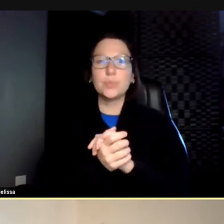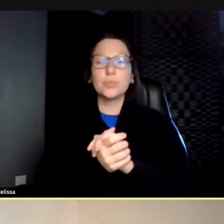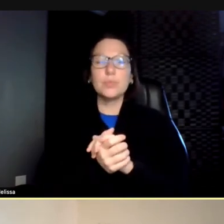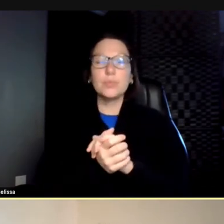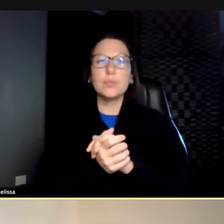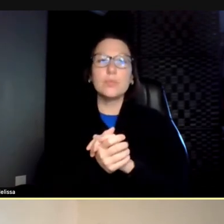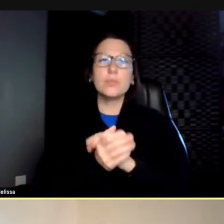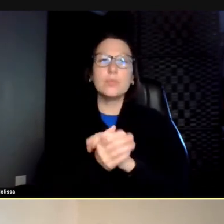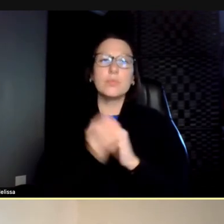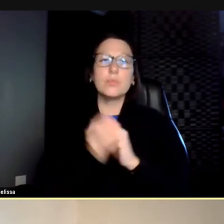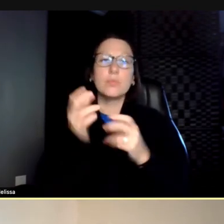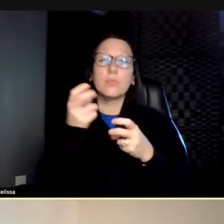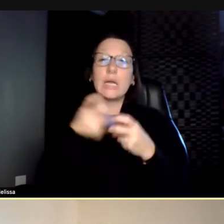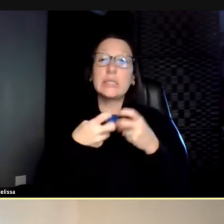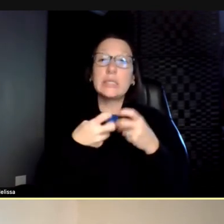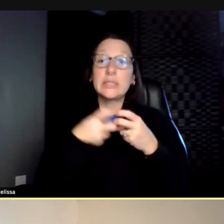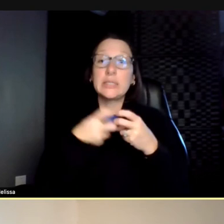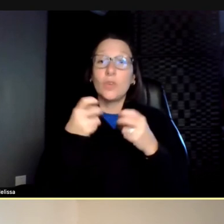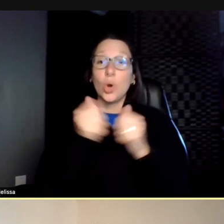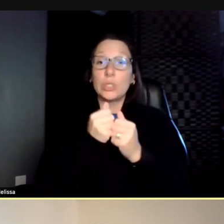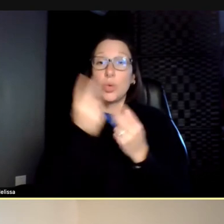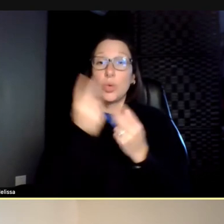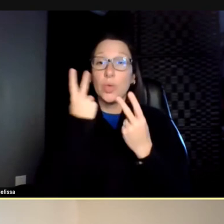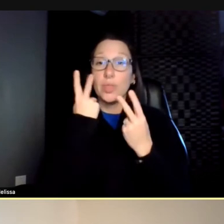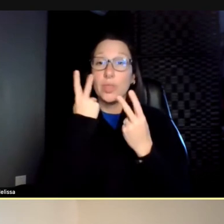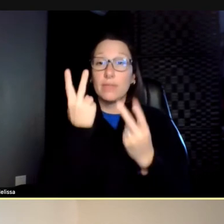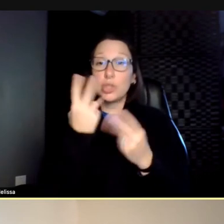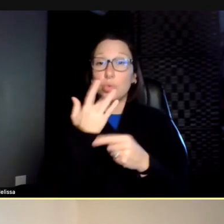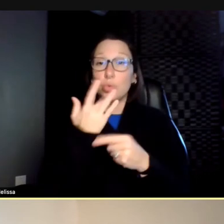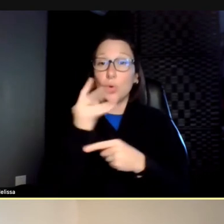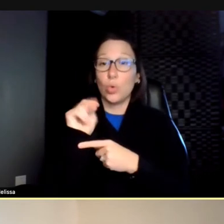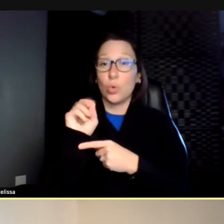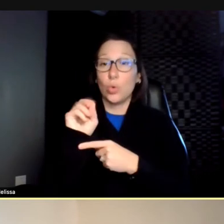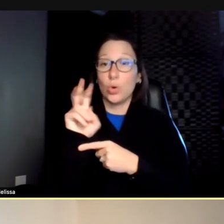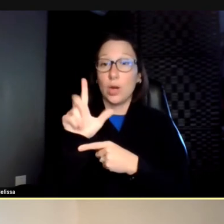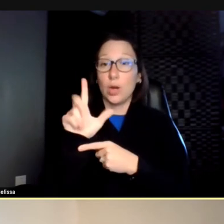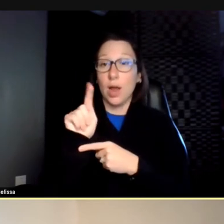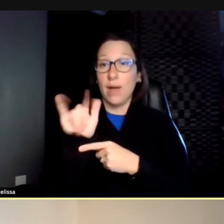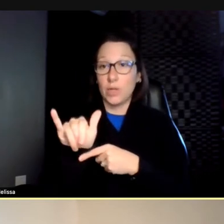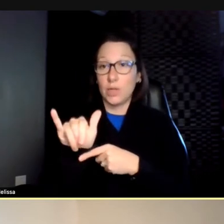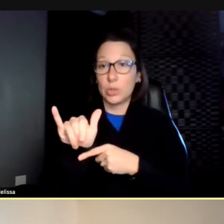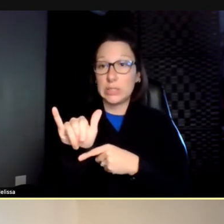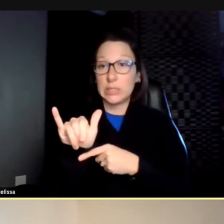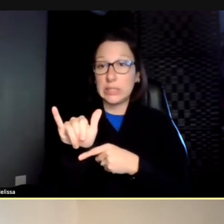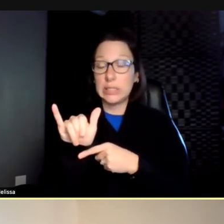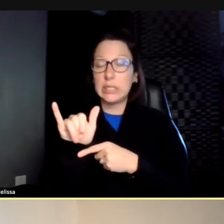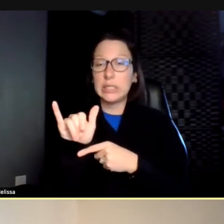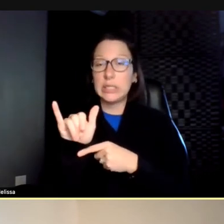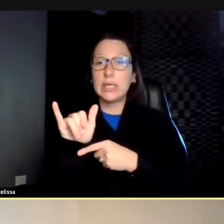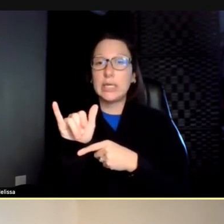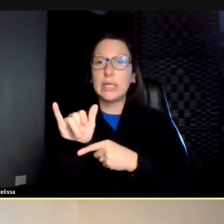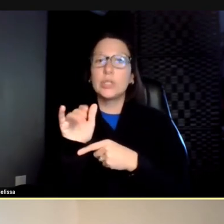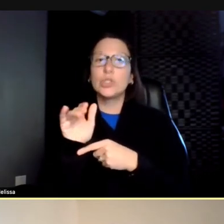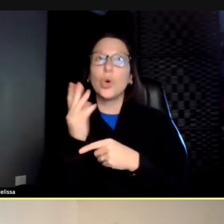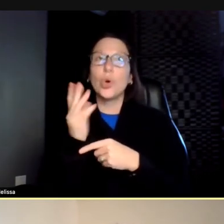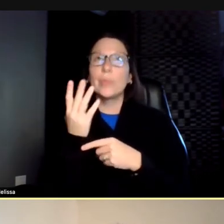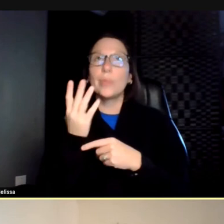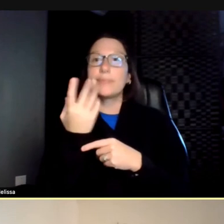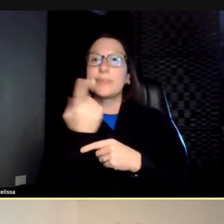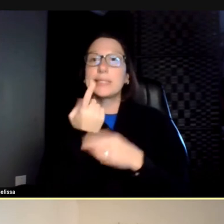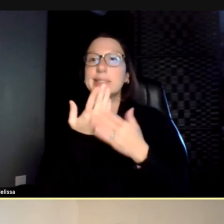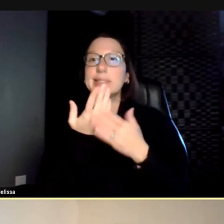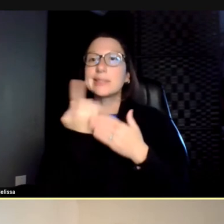Difficulty with visual novelty, and we're gonna, of course, note that novel or unfamiliar objects or targets,